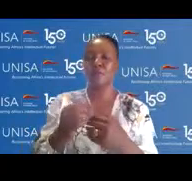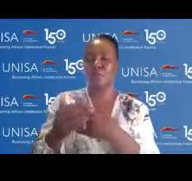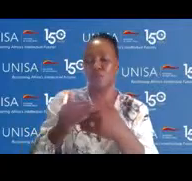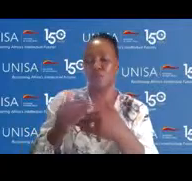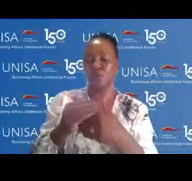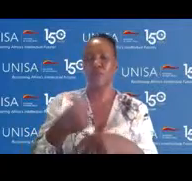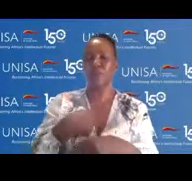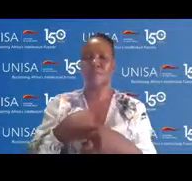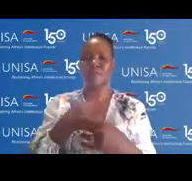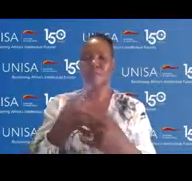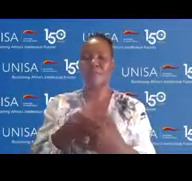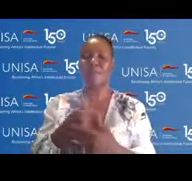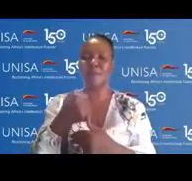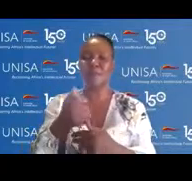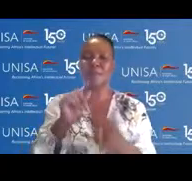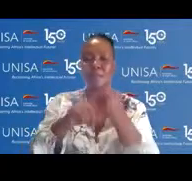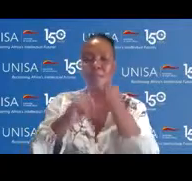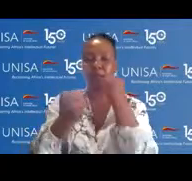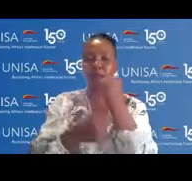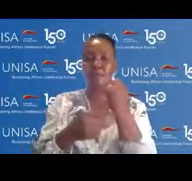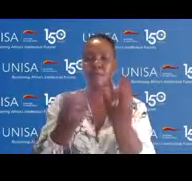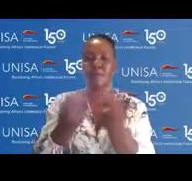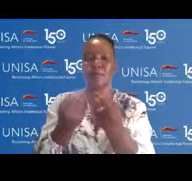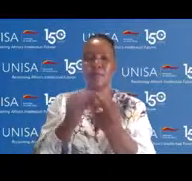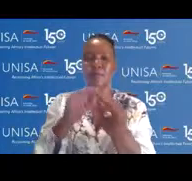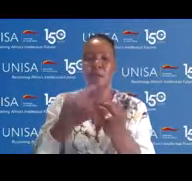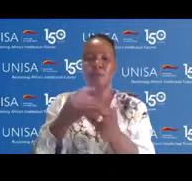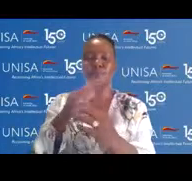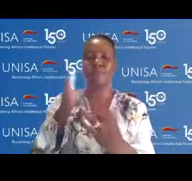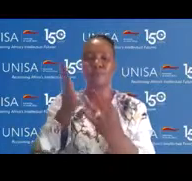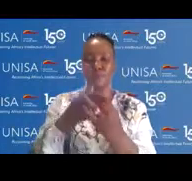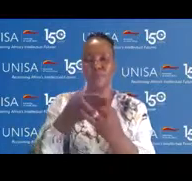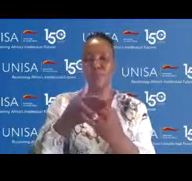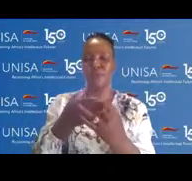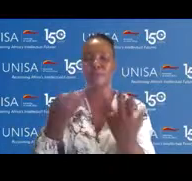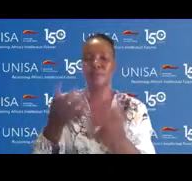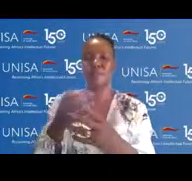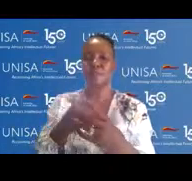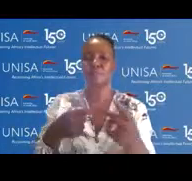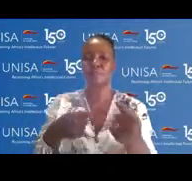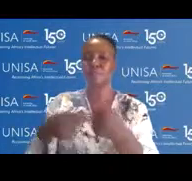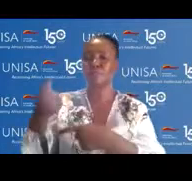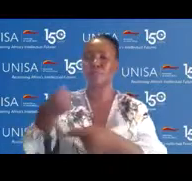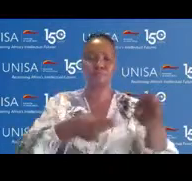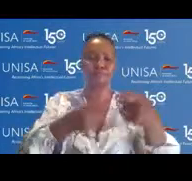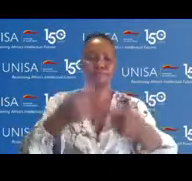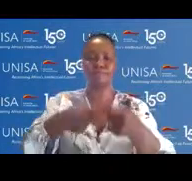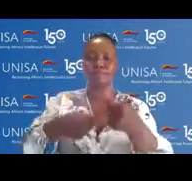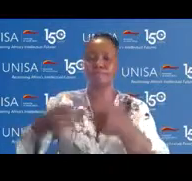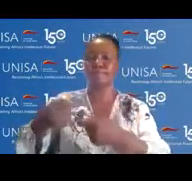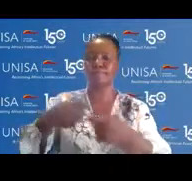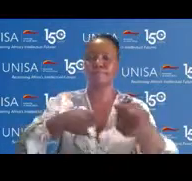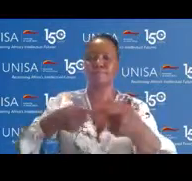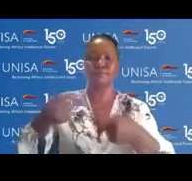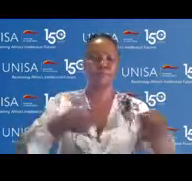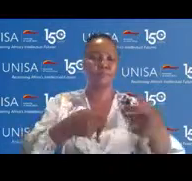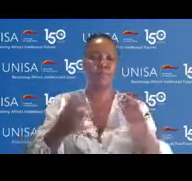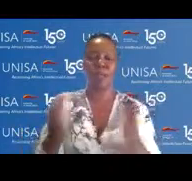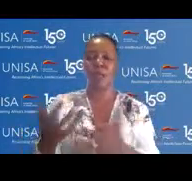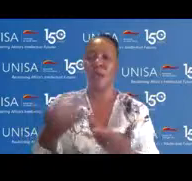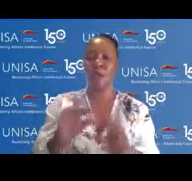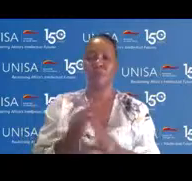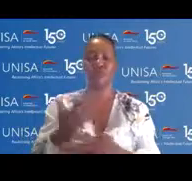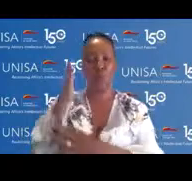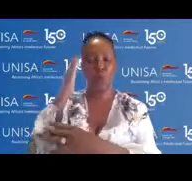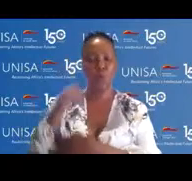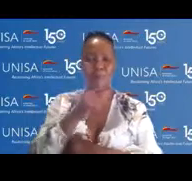Then the last thing I want to show you before our break is shopping around. So one of the students was asking us, well, how do I know if this is a good device or